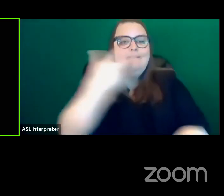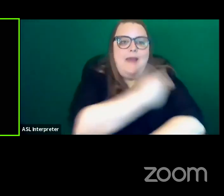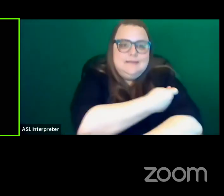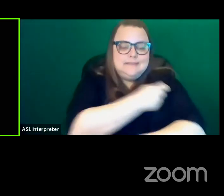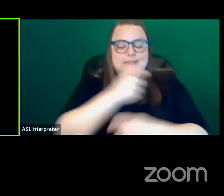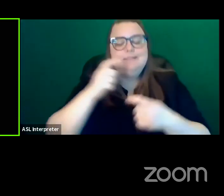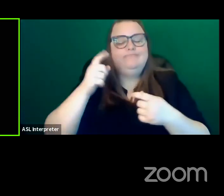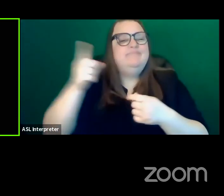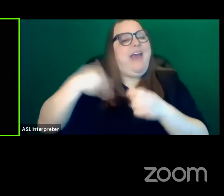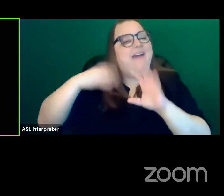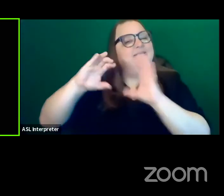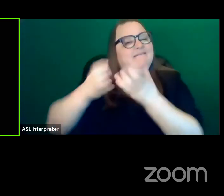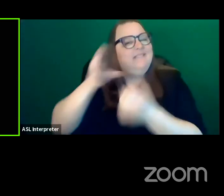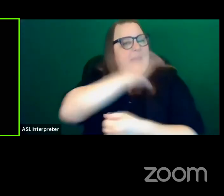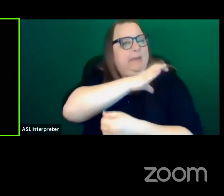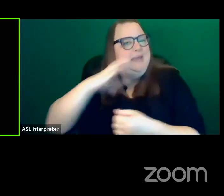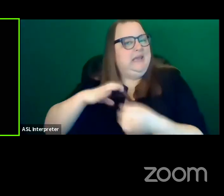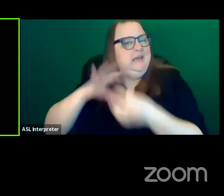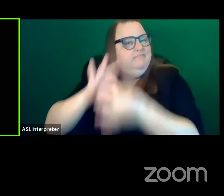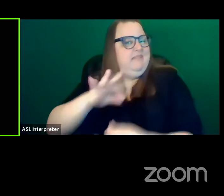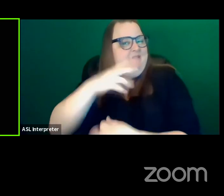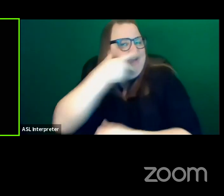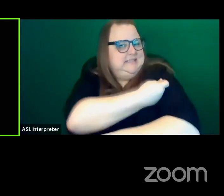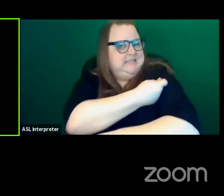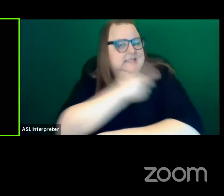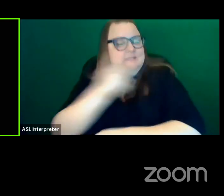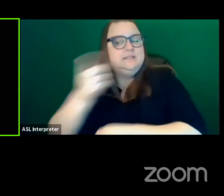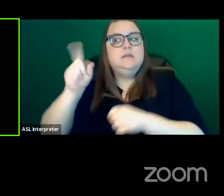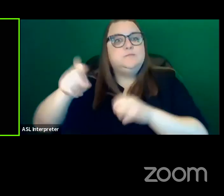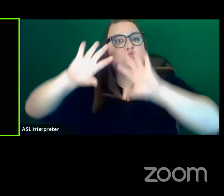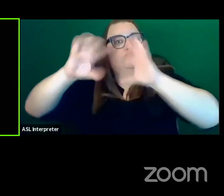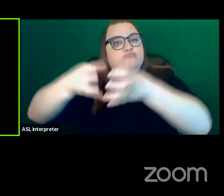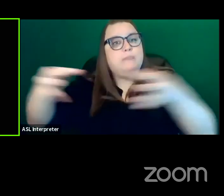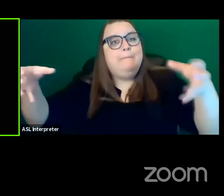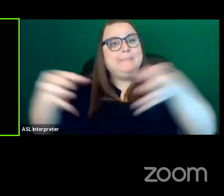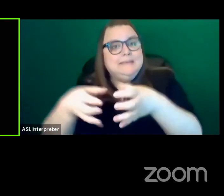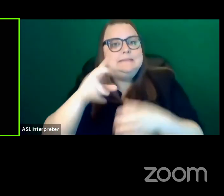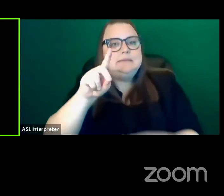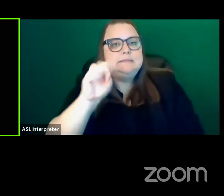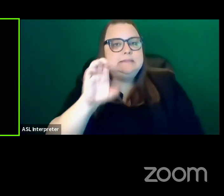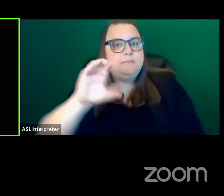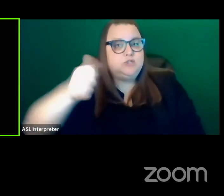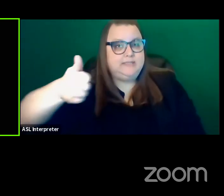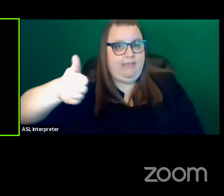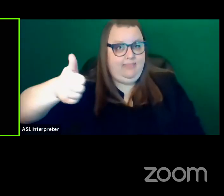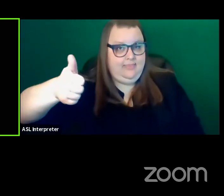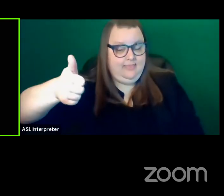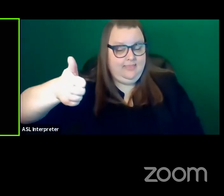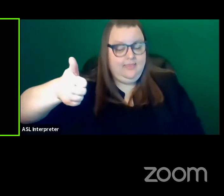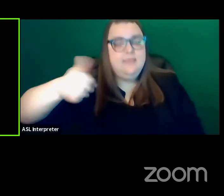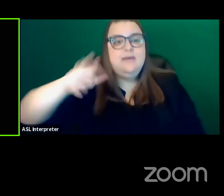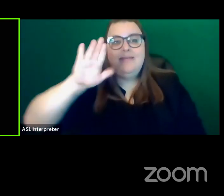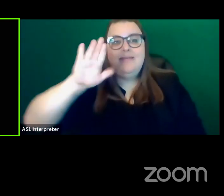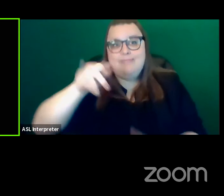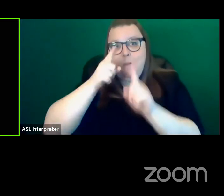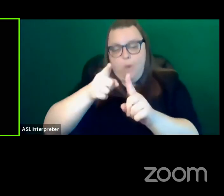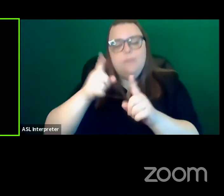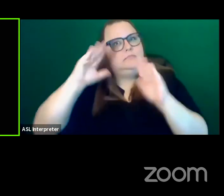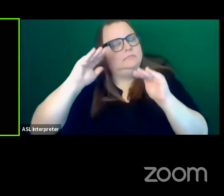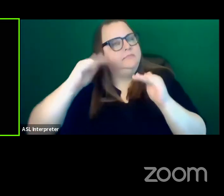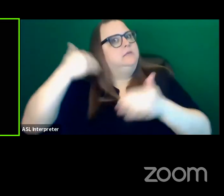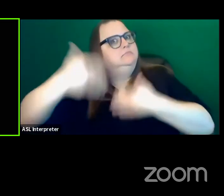Products Advisory Committee is set to meet on December 10th. And from there, that point, we anticipate things will move